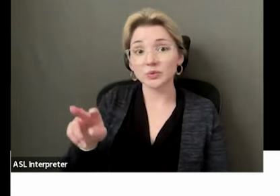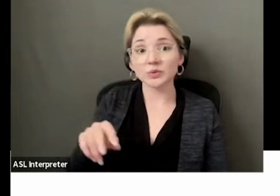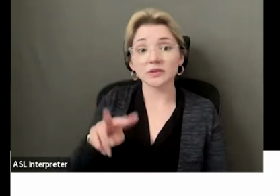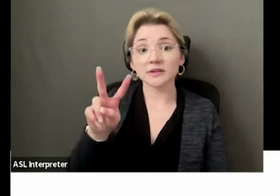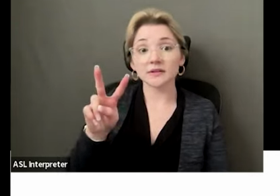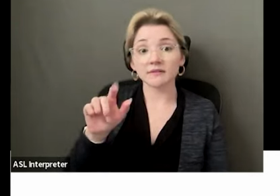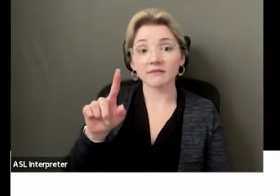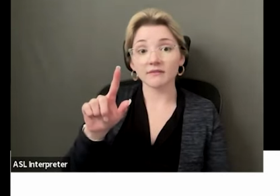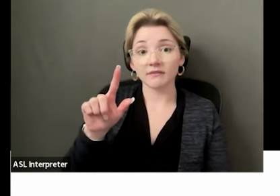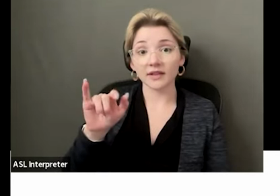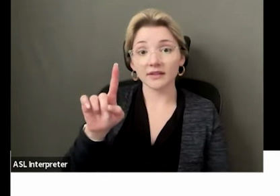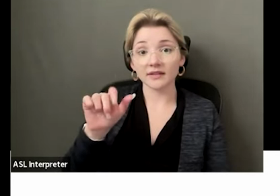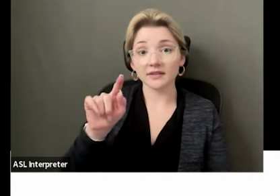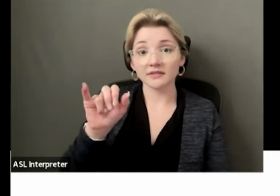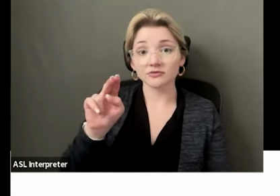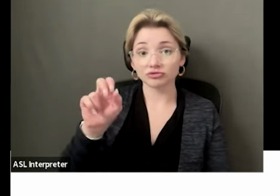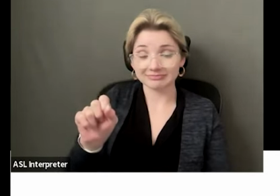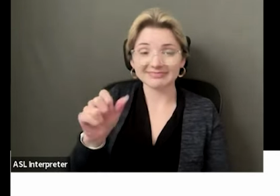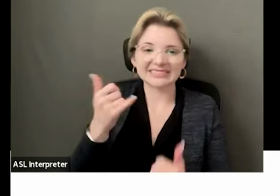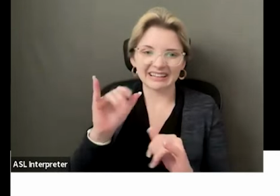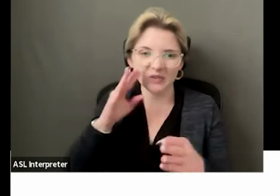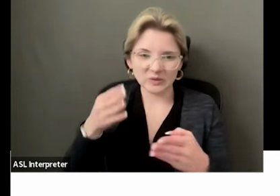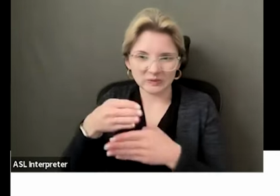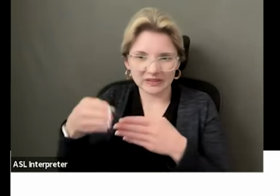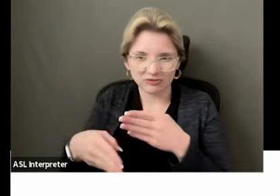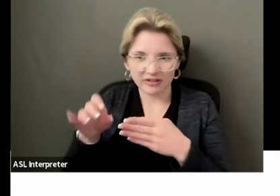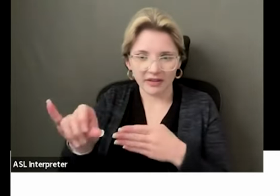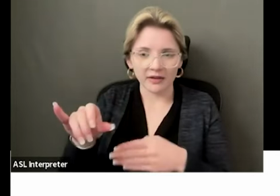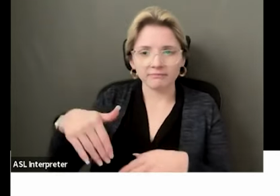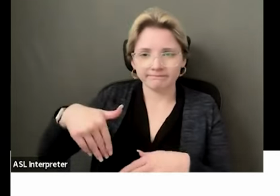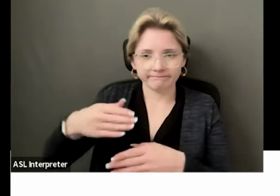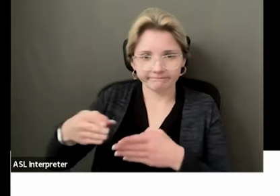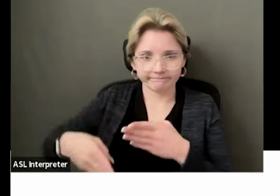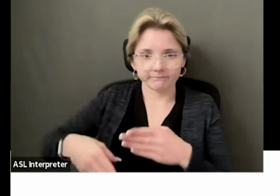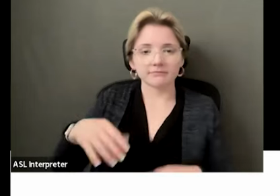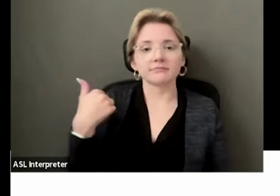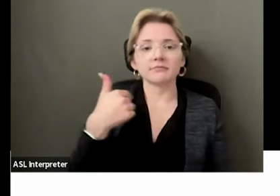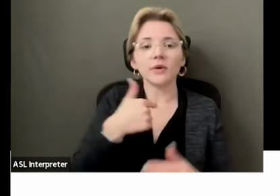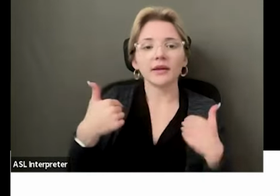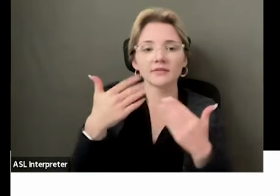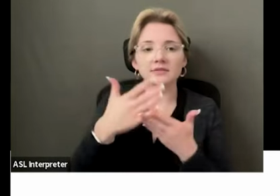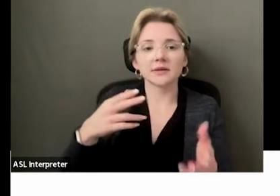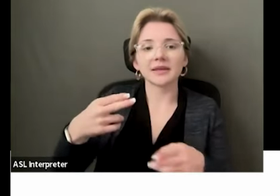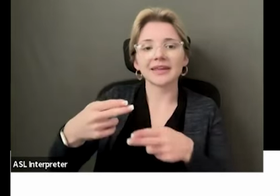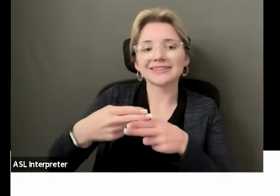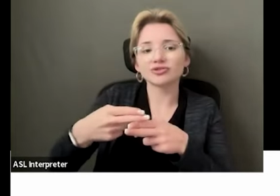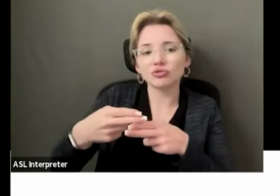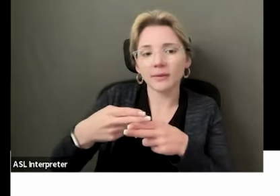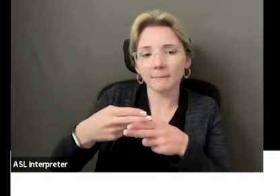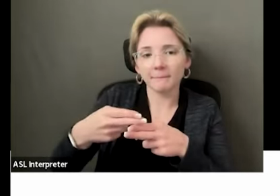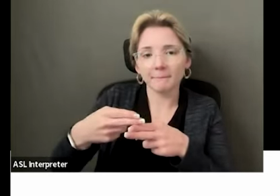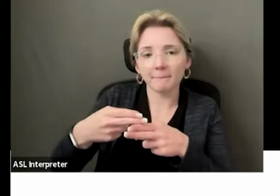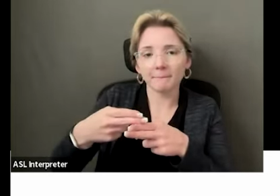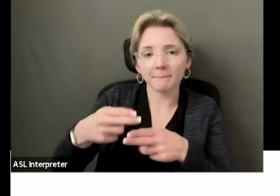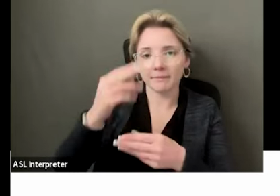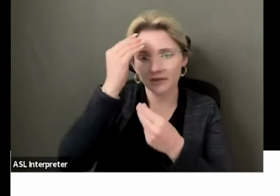we have provided some interim guidance. So that was published in 2023 for each program office